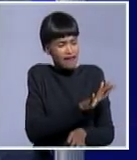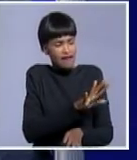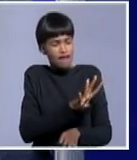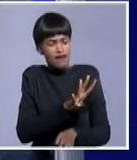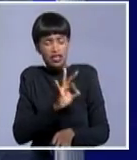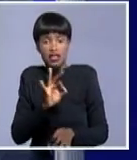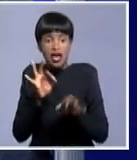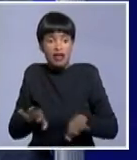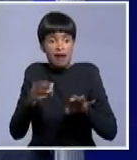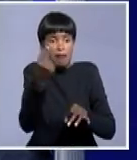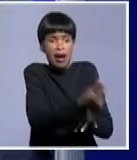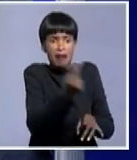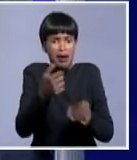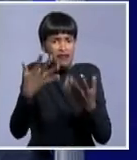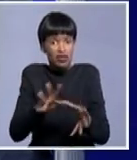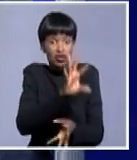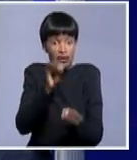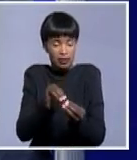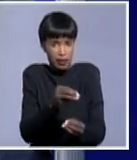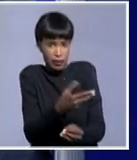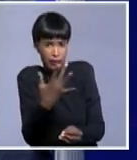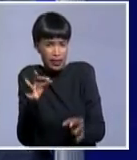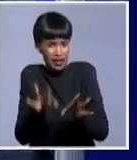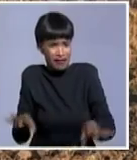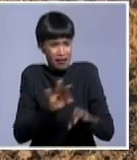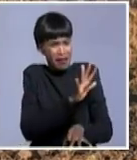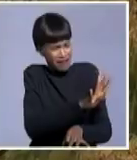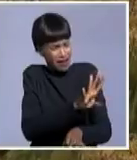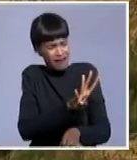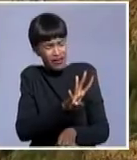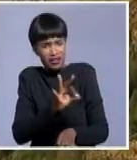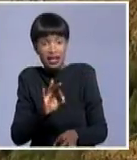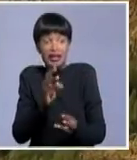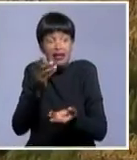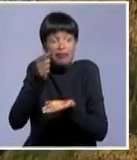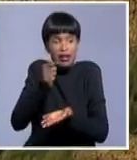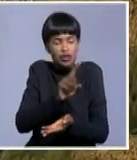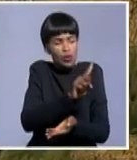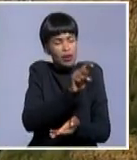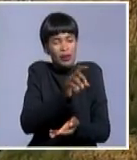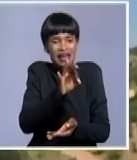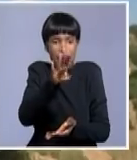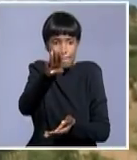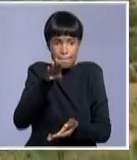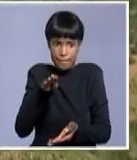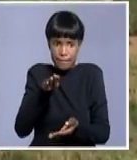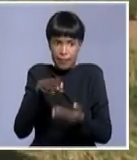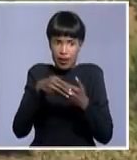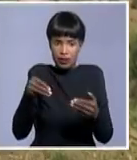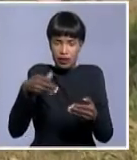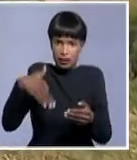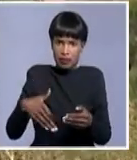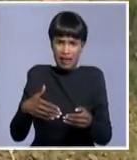farms. That is the farms we have bought at a total cost of 1.9 billion. Namibian dollars. Is this